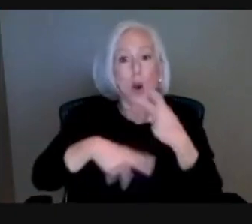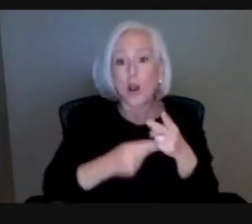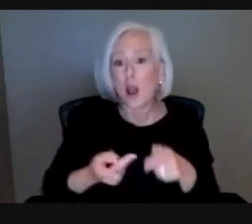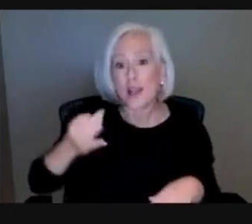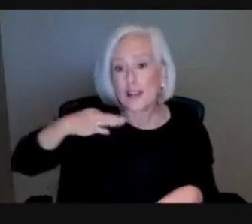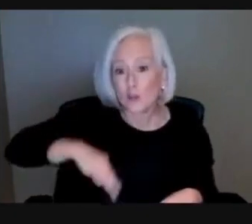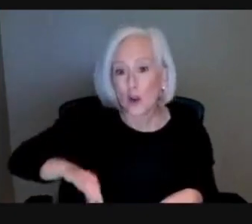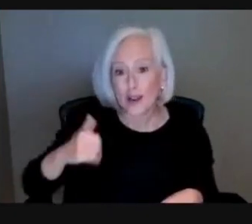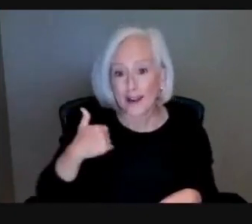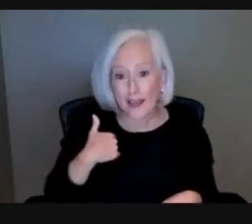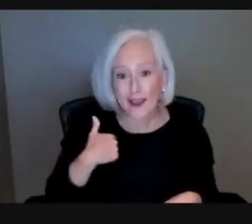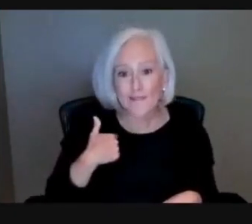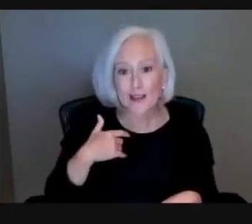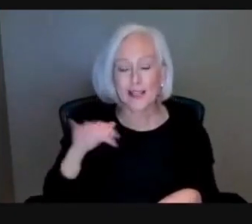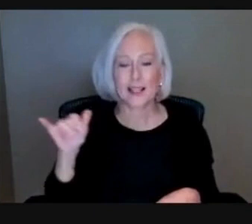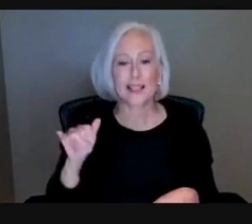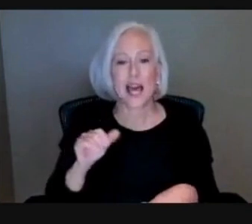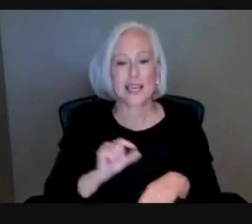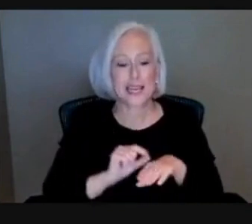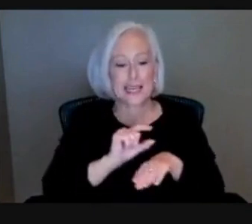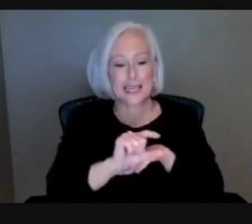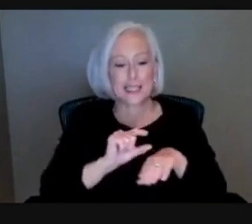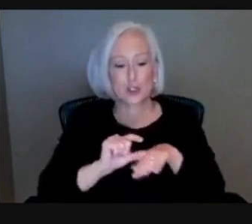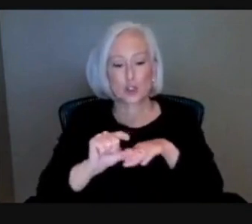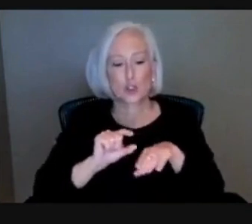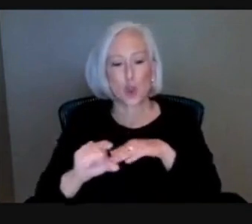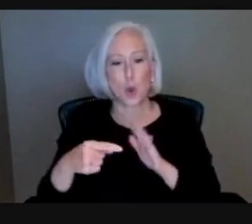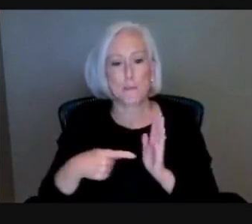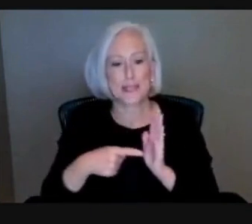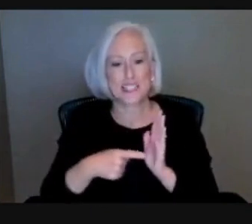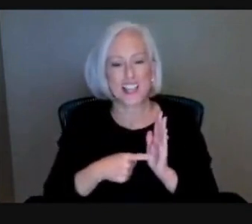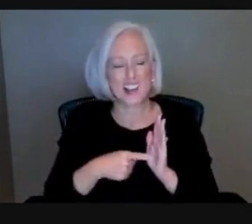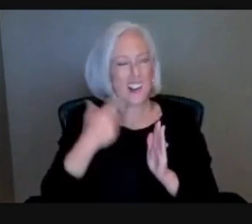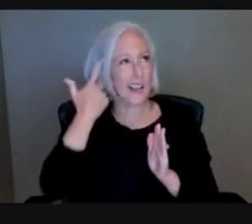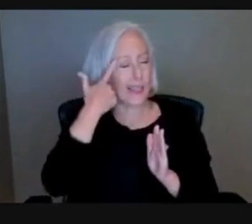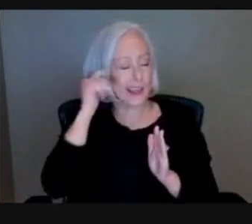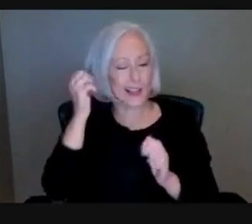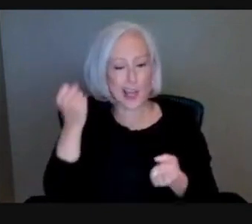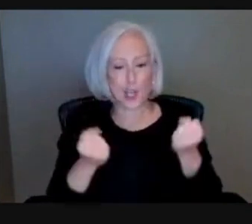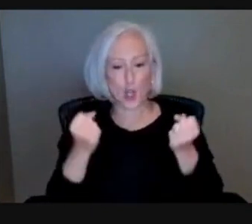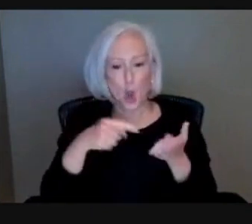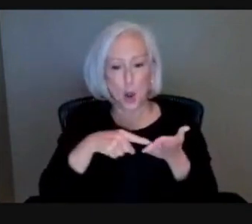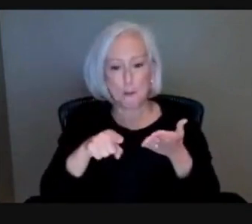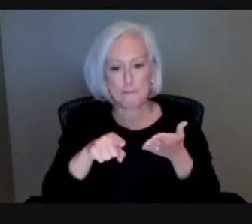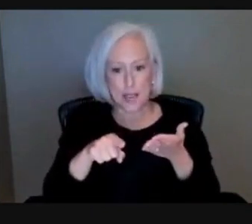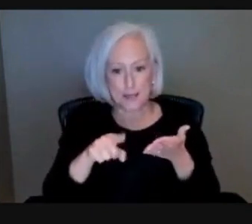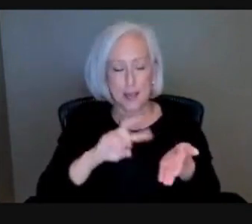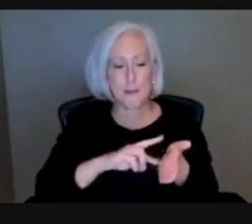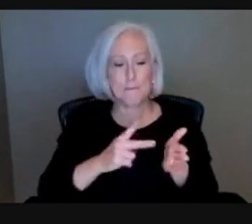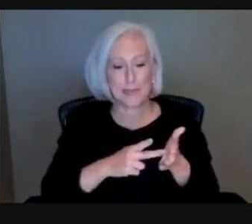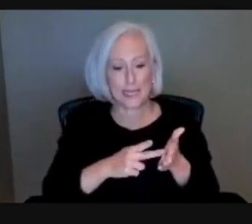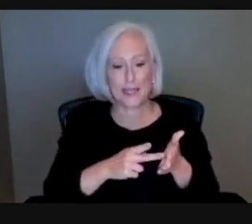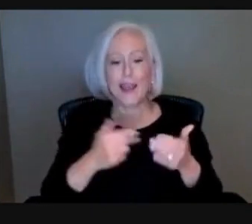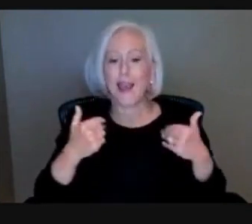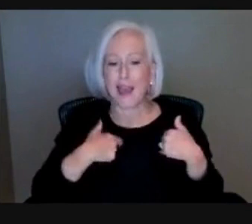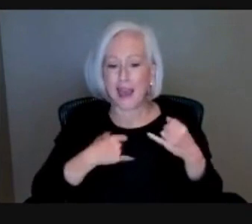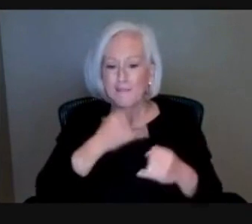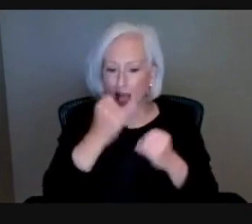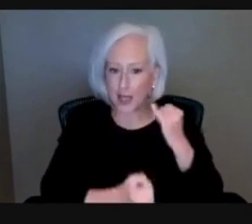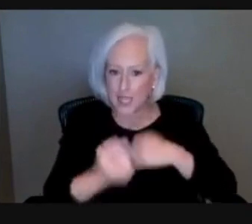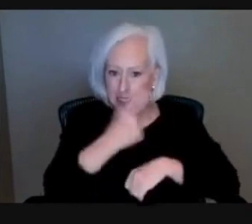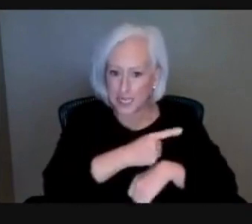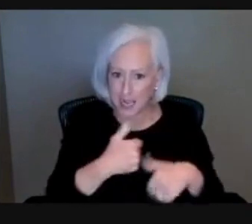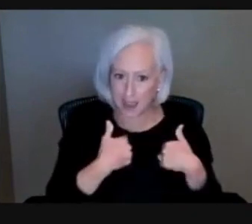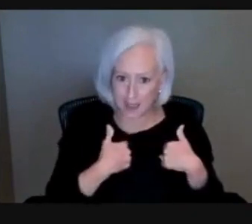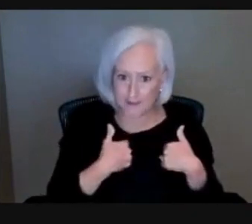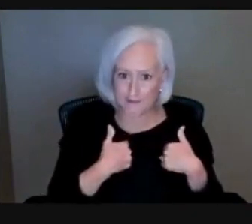something that's called an installment debt. That's like a car payment, and it has an end date on it. A credit card debt, that's called a revolving